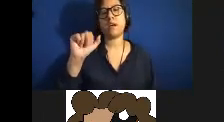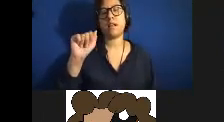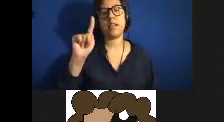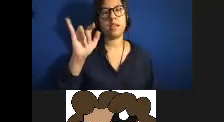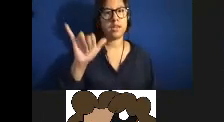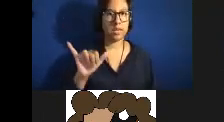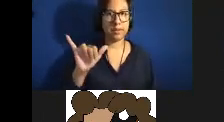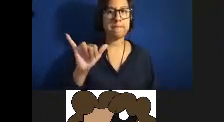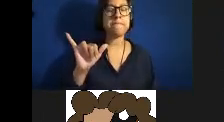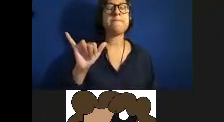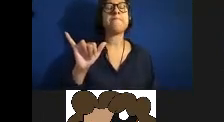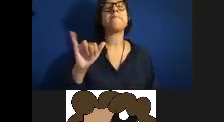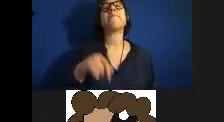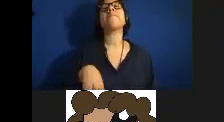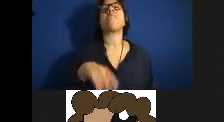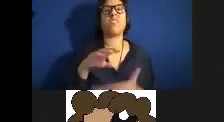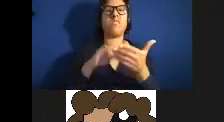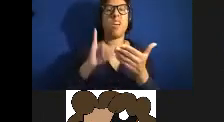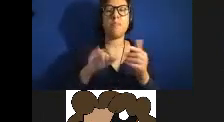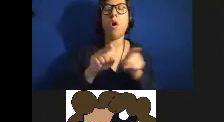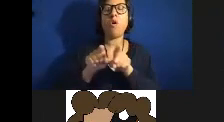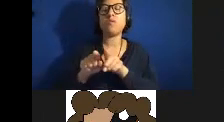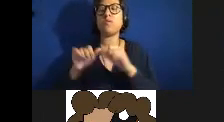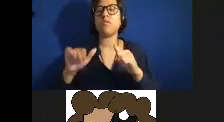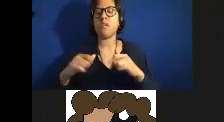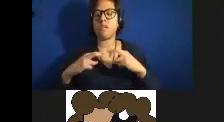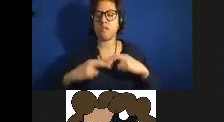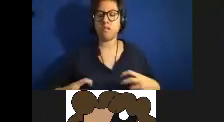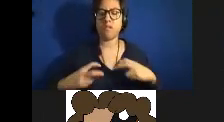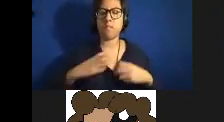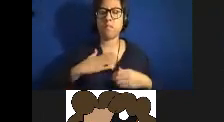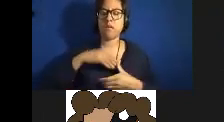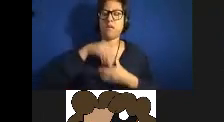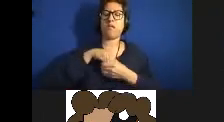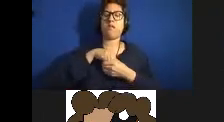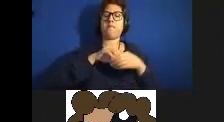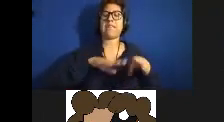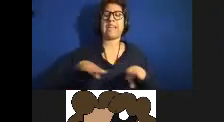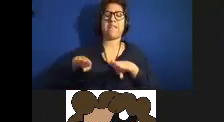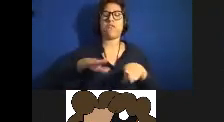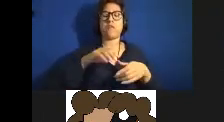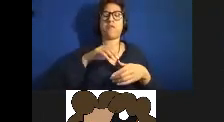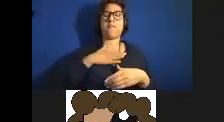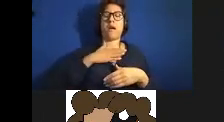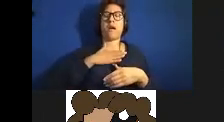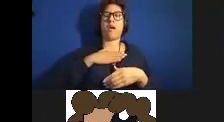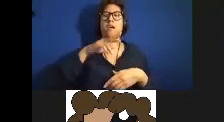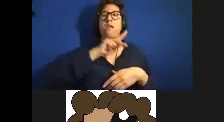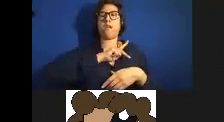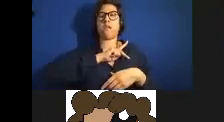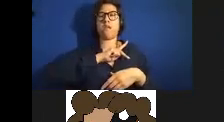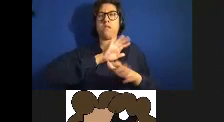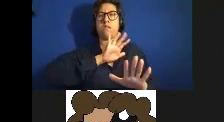I also had to come to terms with a lot of my own internalized behaviors and practices, right? Like, you know, why was it